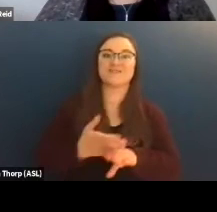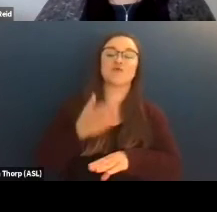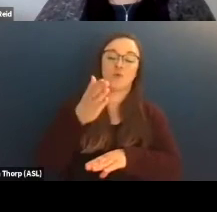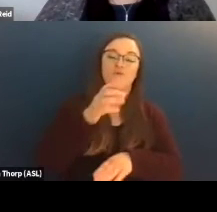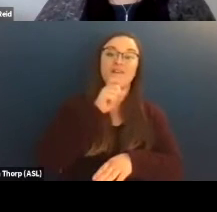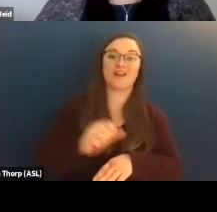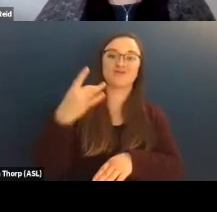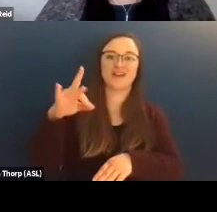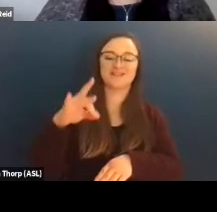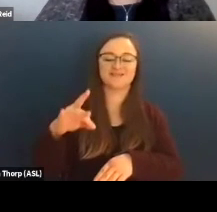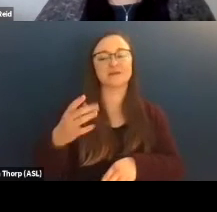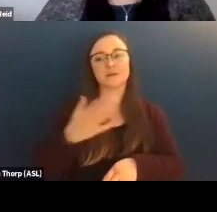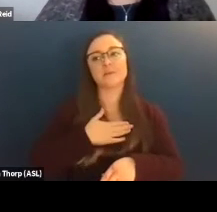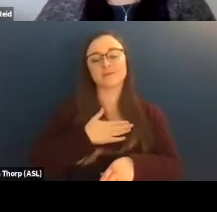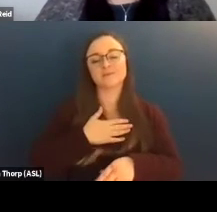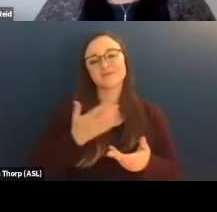out directly about it.